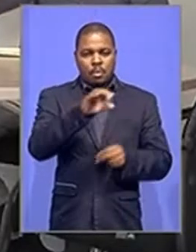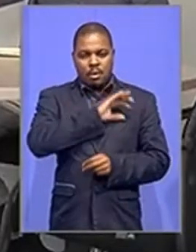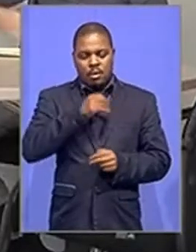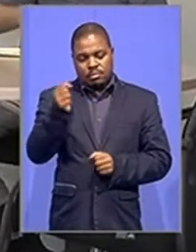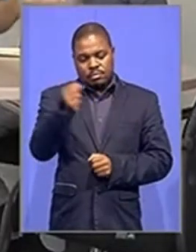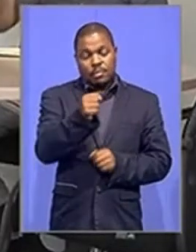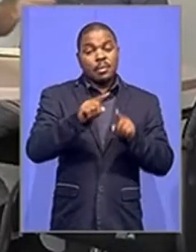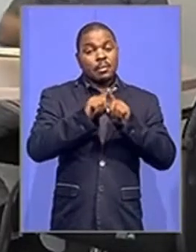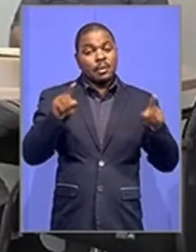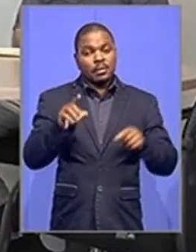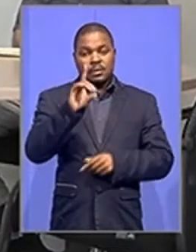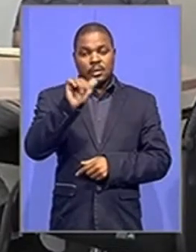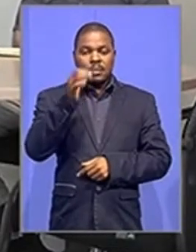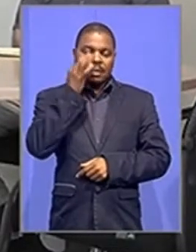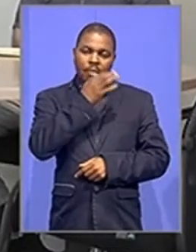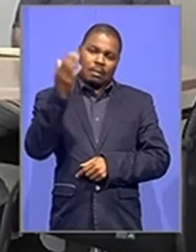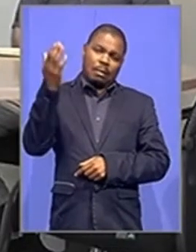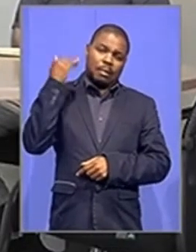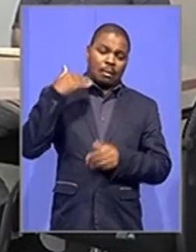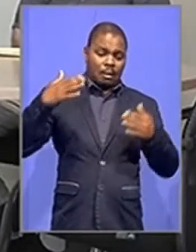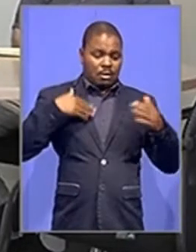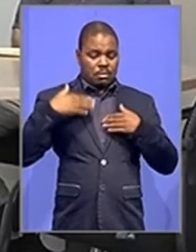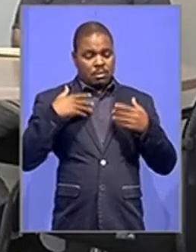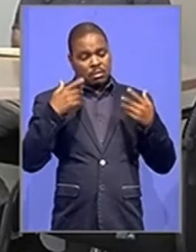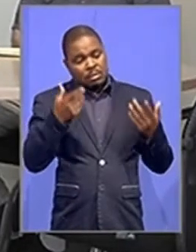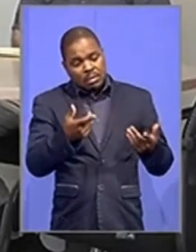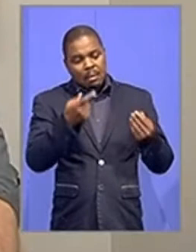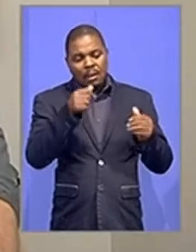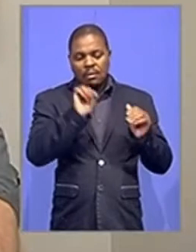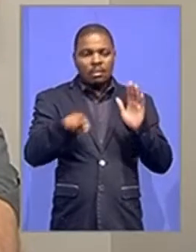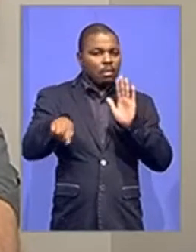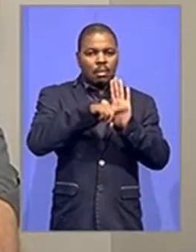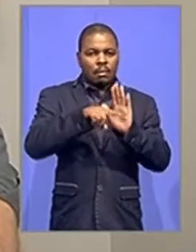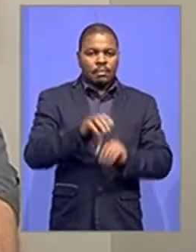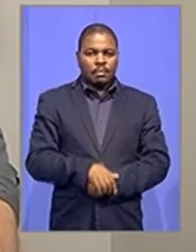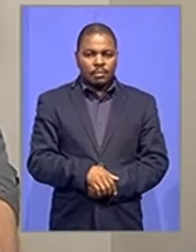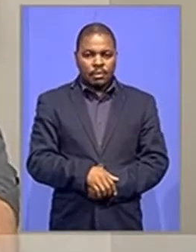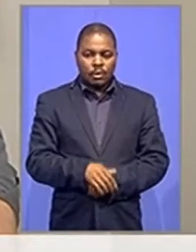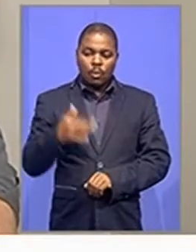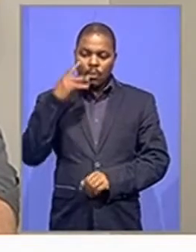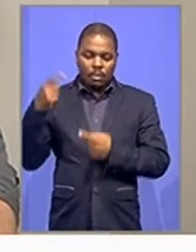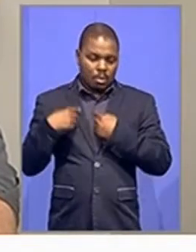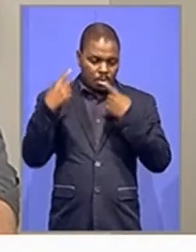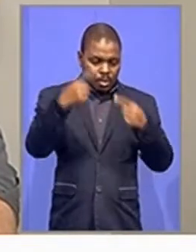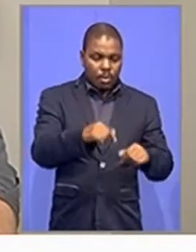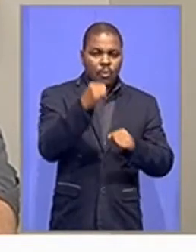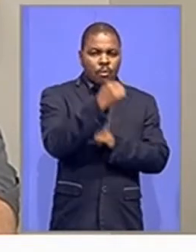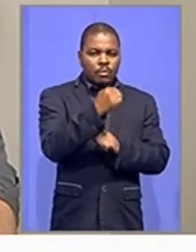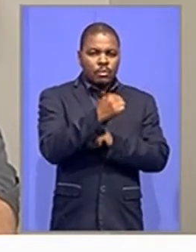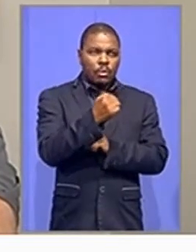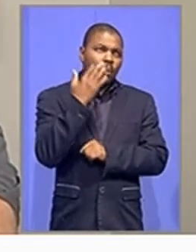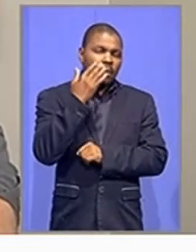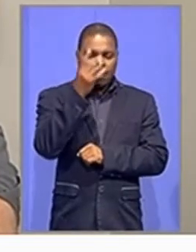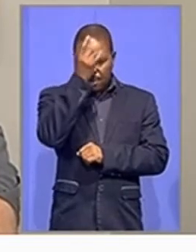fela DA ya re Botsamaisi ba maloba bo tlogetse Mmasepala o gamologile matlole. And they came into office towards the end of